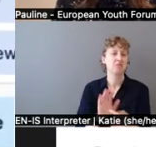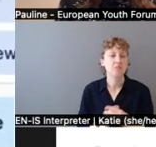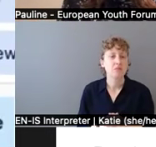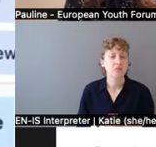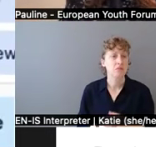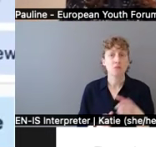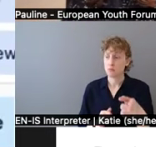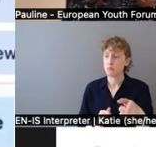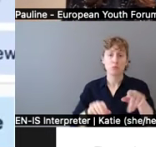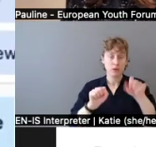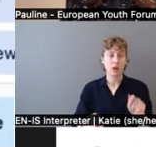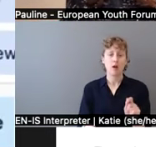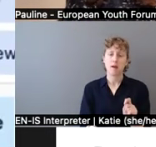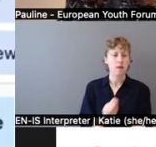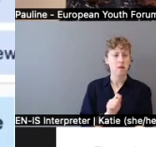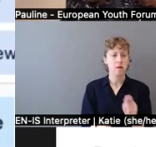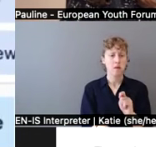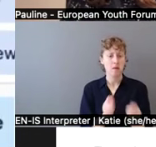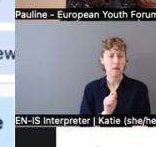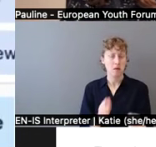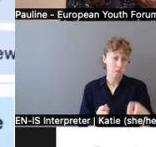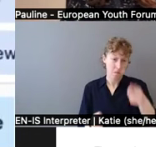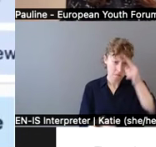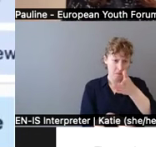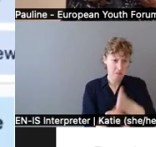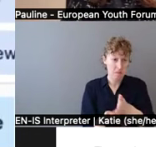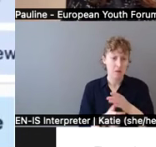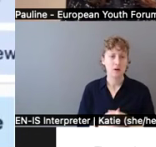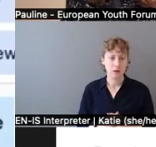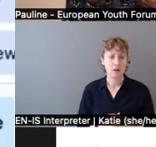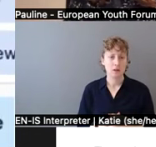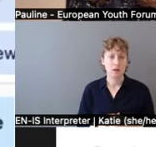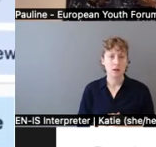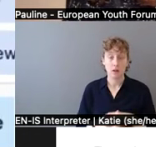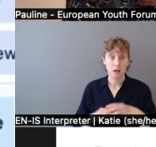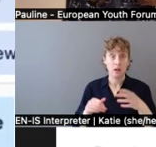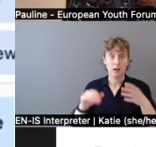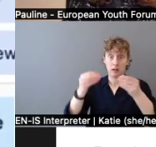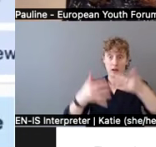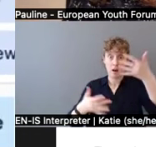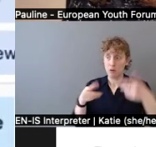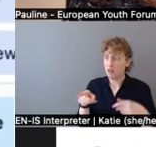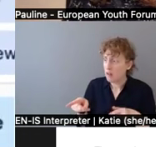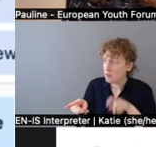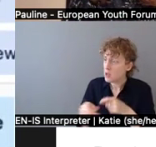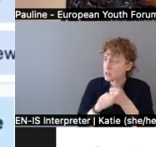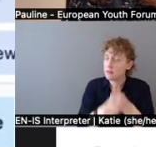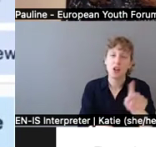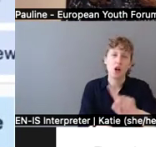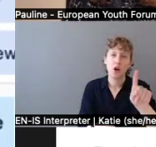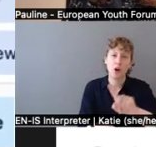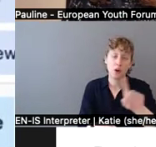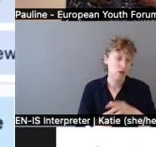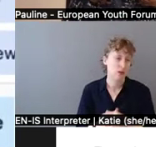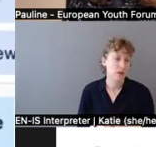look differently. The numbers are random, so also don't necessarily pay attention to this. So